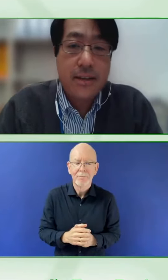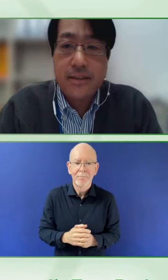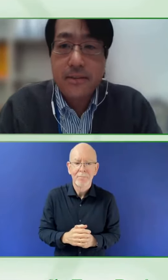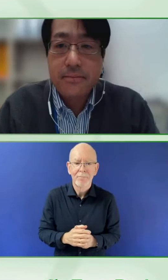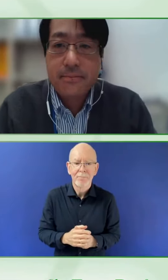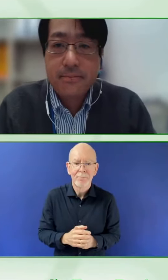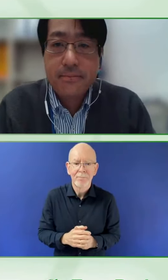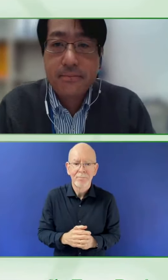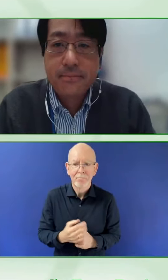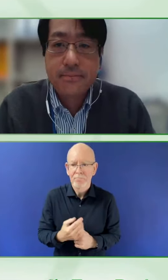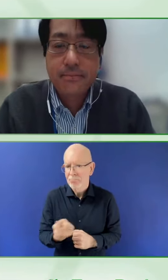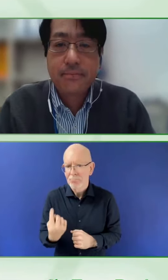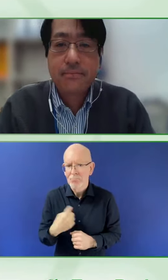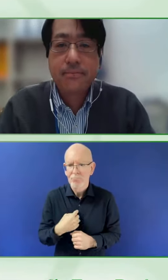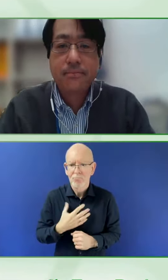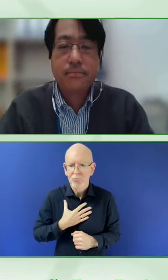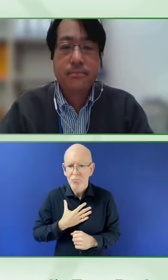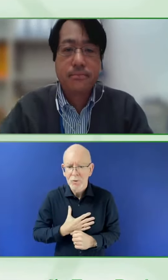Thank you.